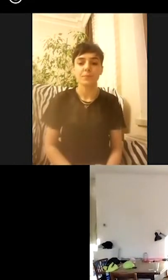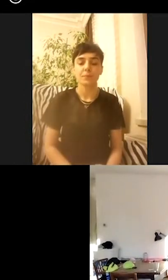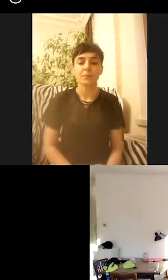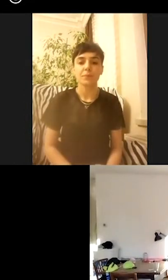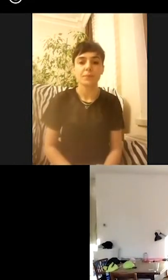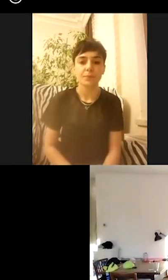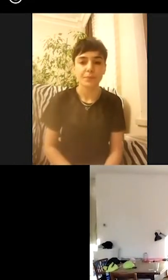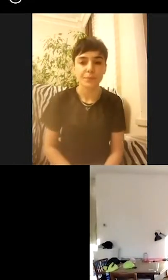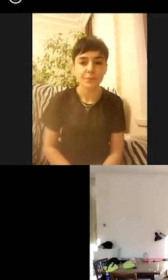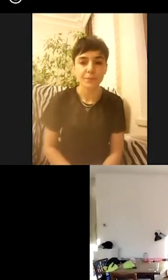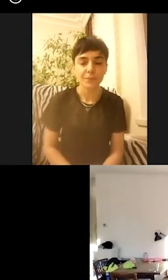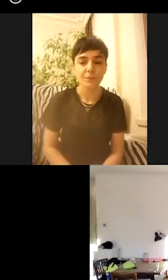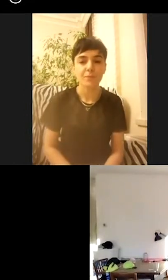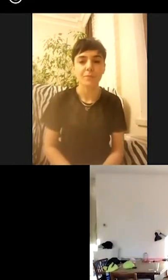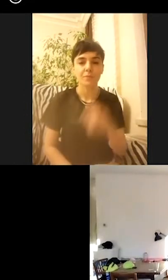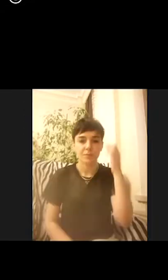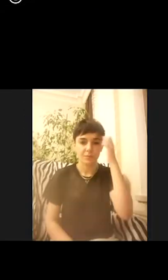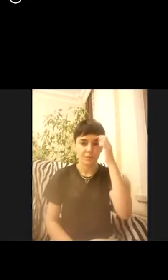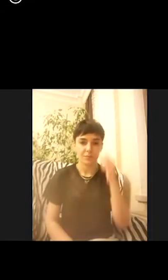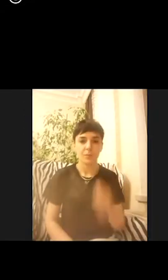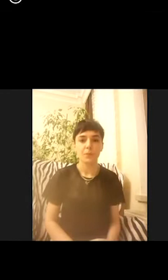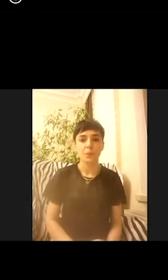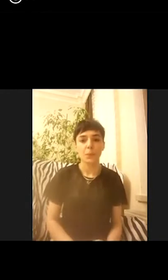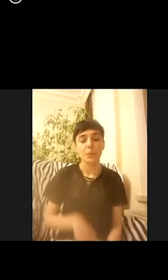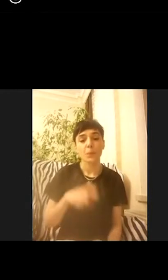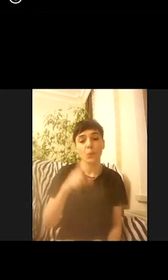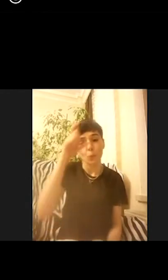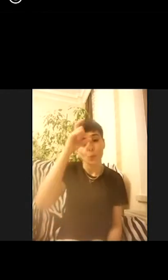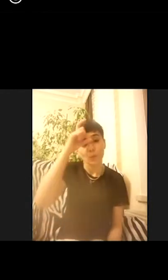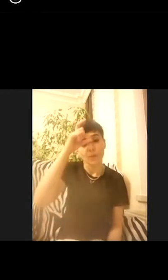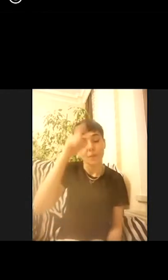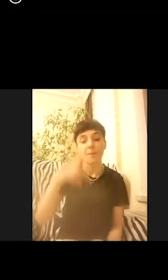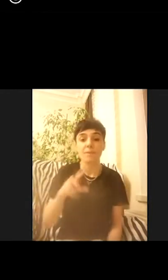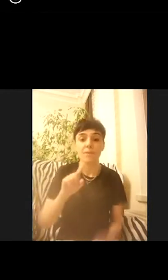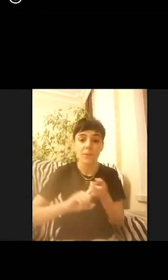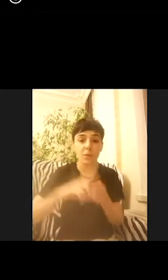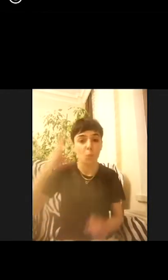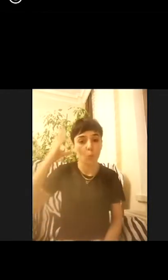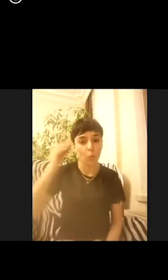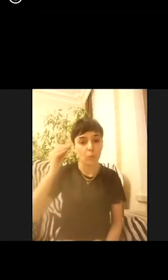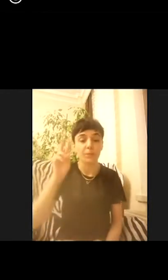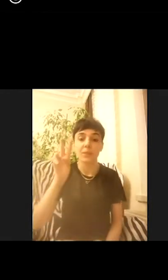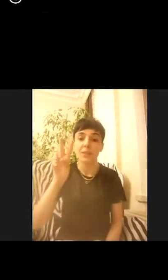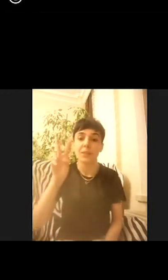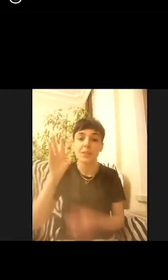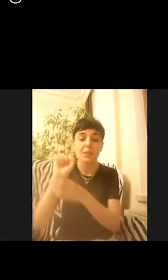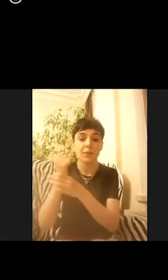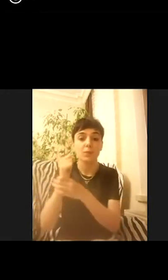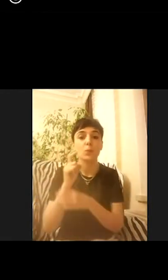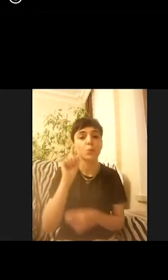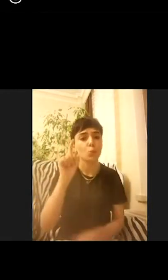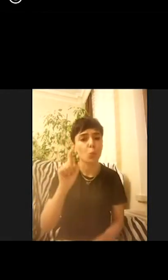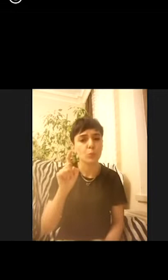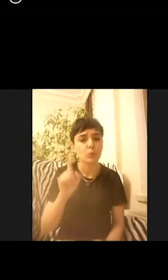both in Turkey and in the Netherlands, to say just like very briefly something about their work. Not in any way